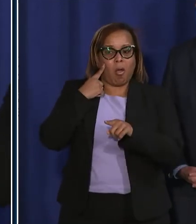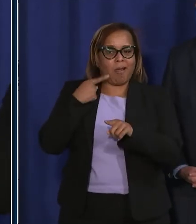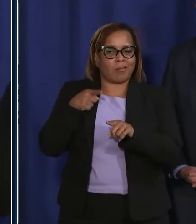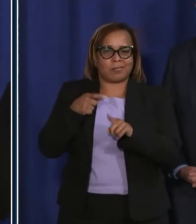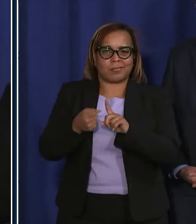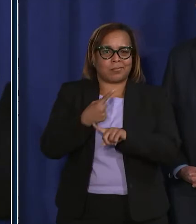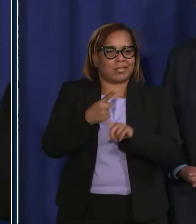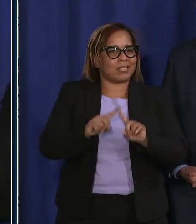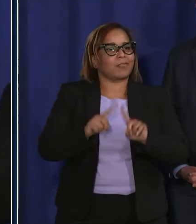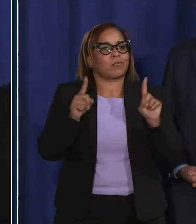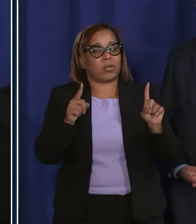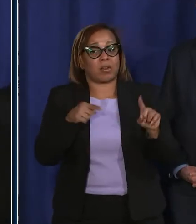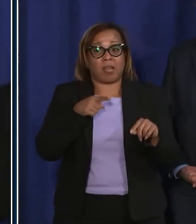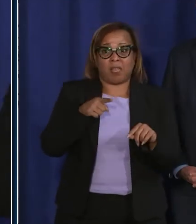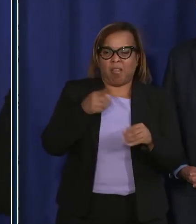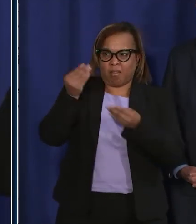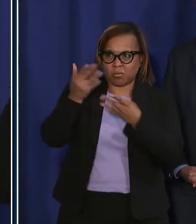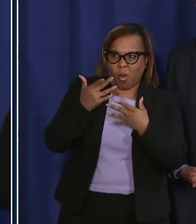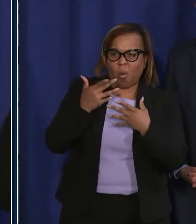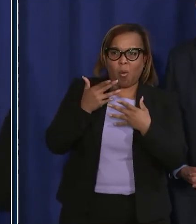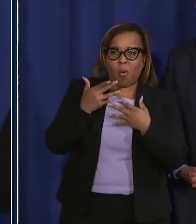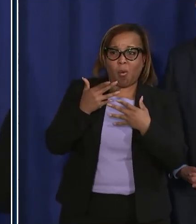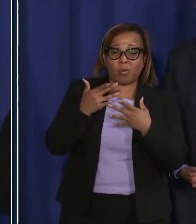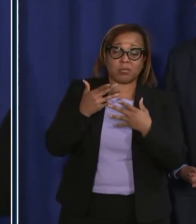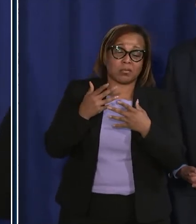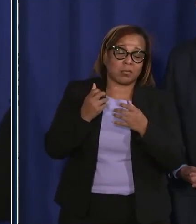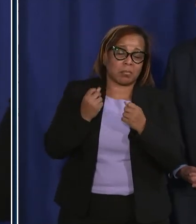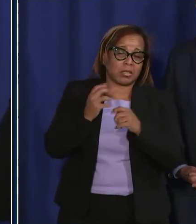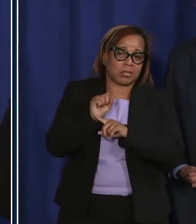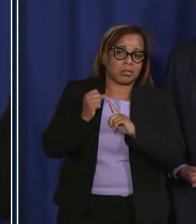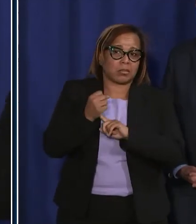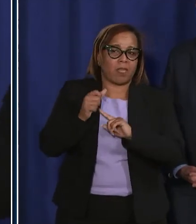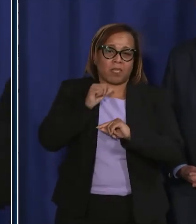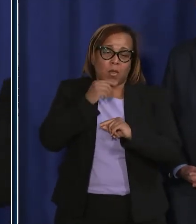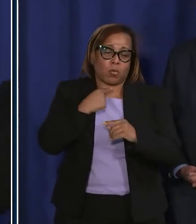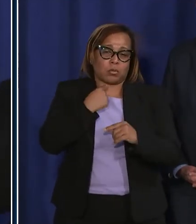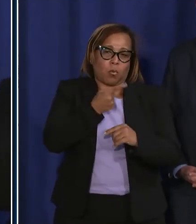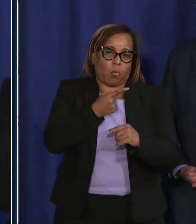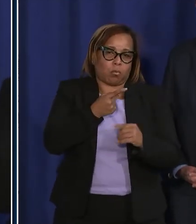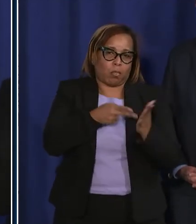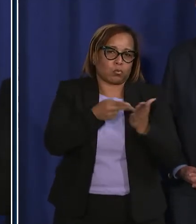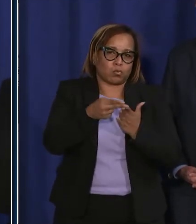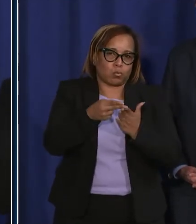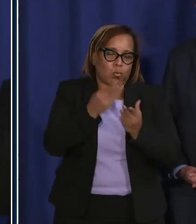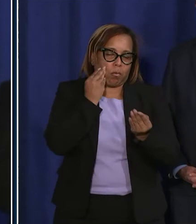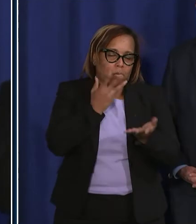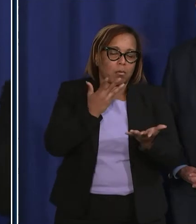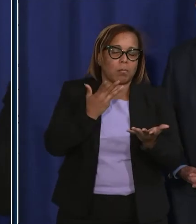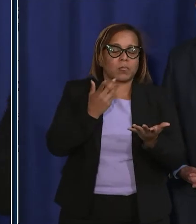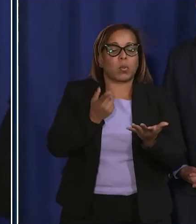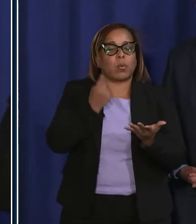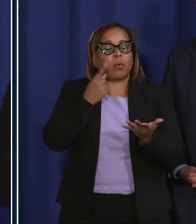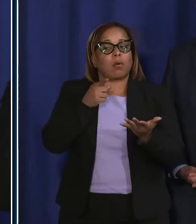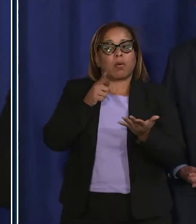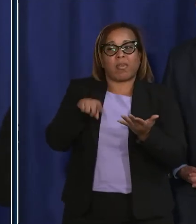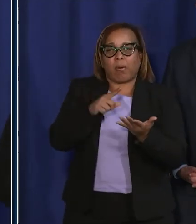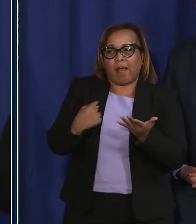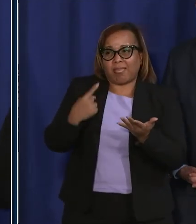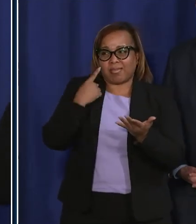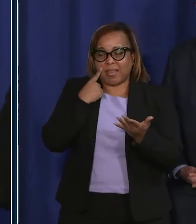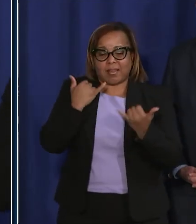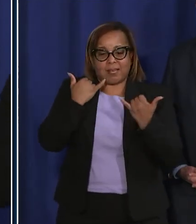very different. Whatever they'd been told, frankly, in many instances, they weren't told the truth. And so there is, I think,